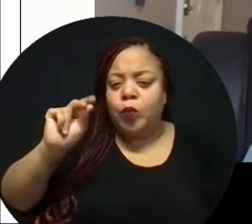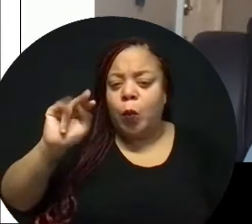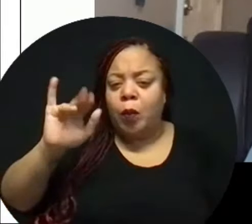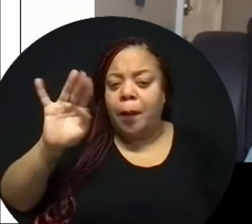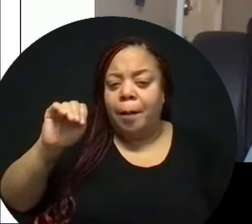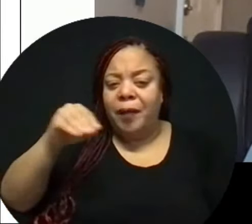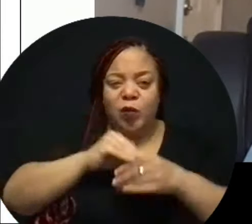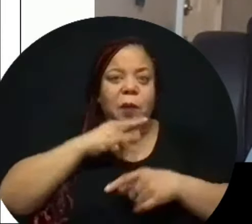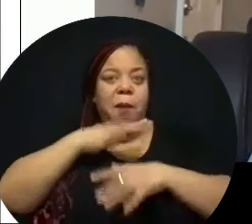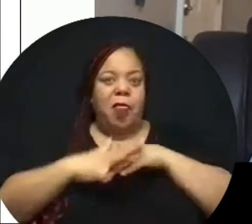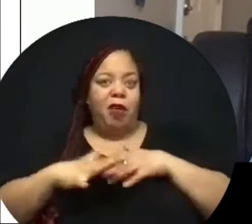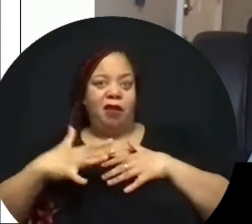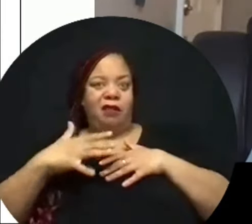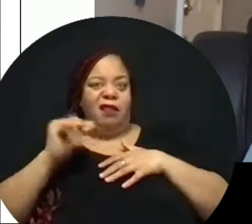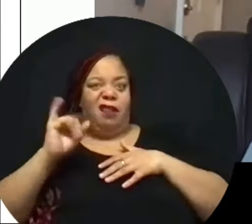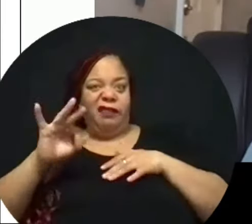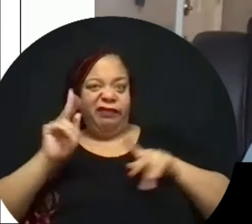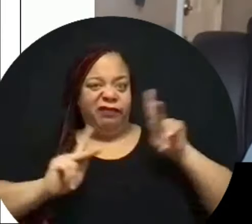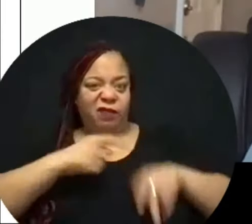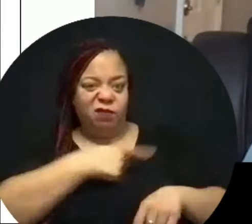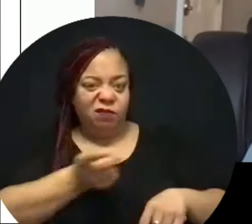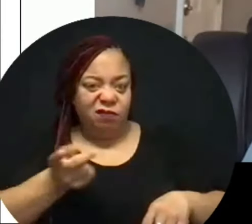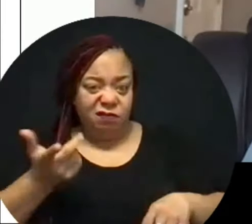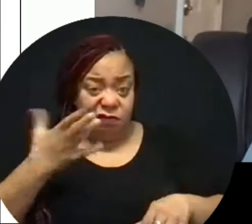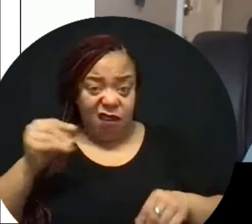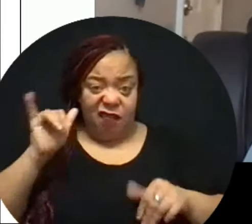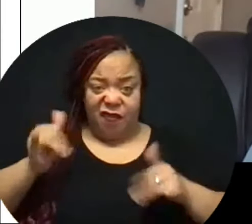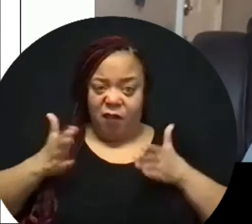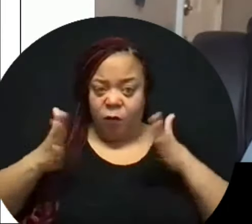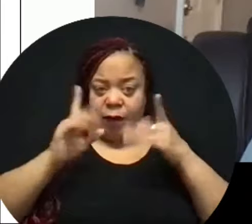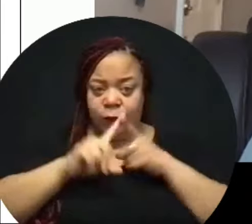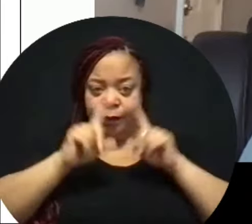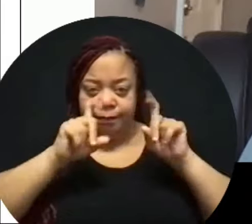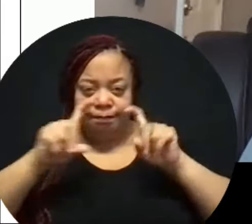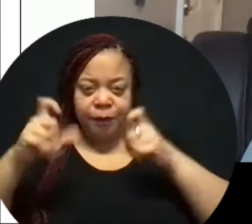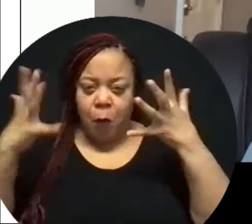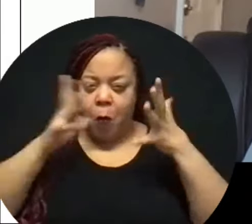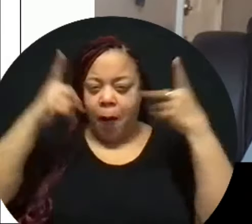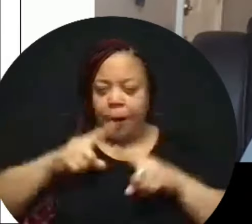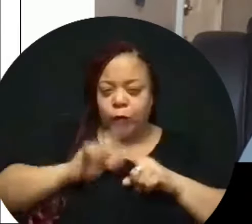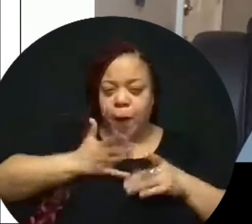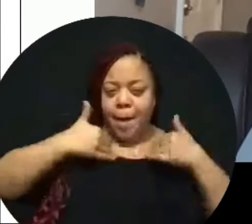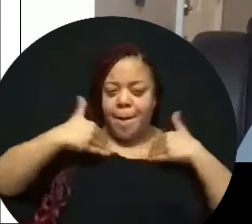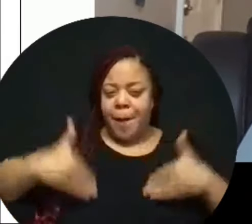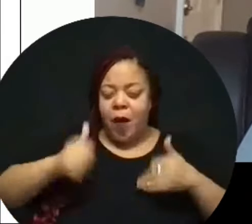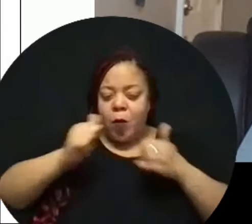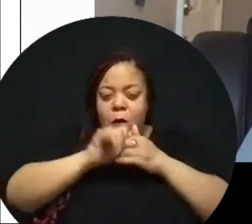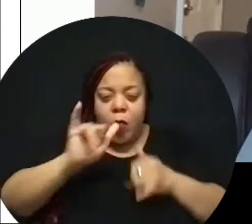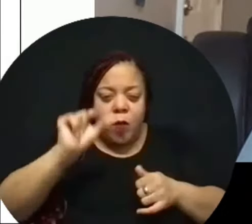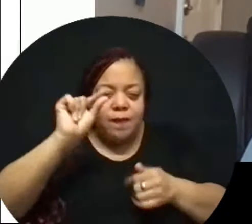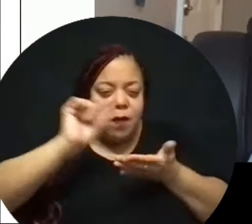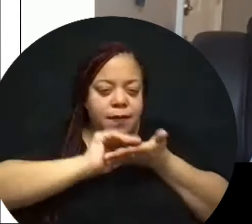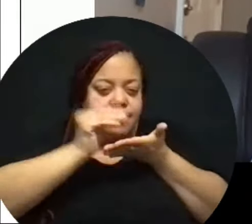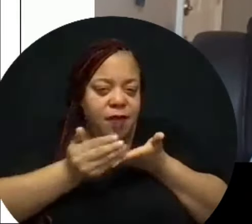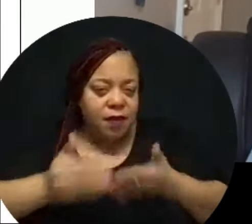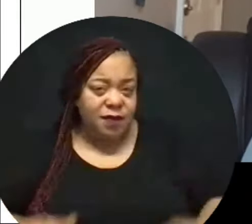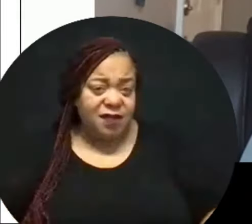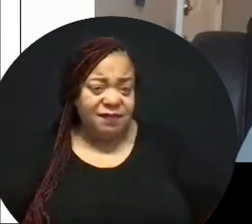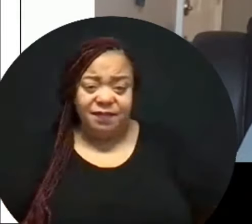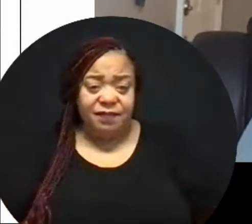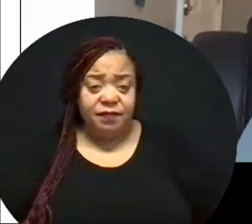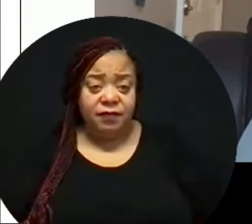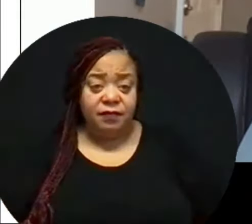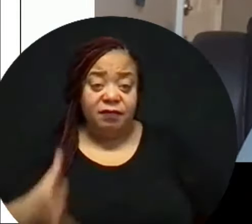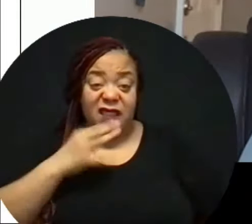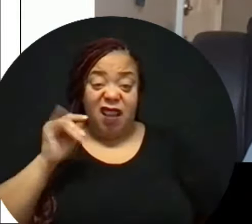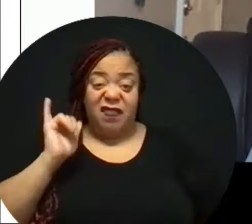it's not like accidental. I want to say it's by design. And it's not only to break